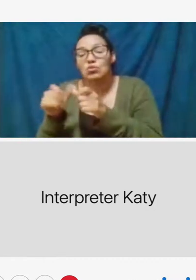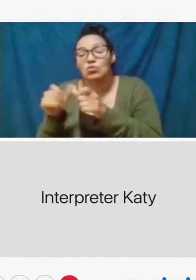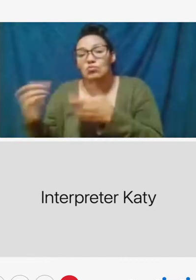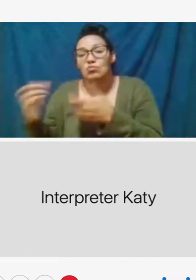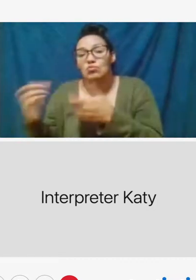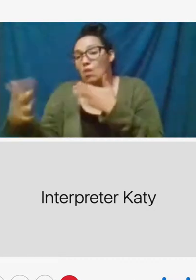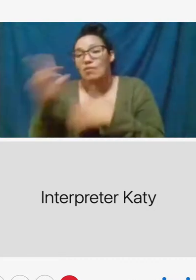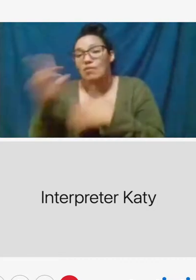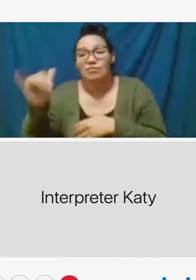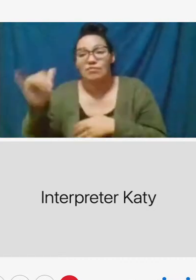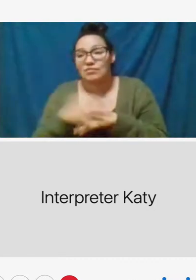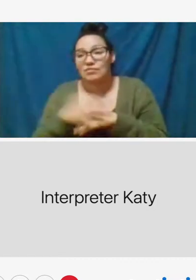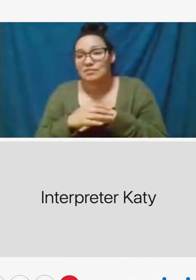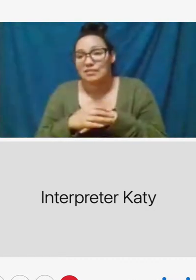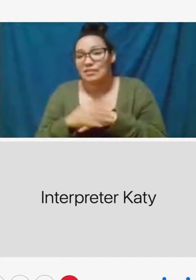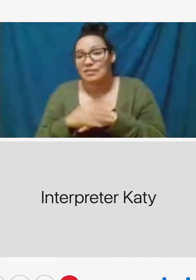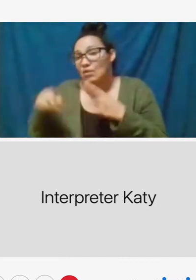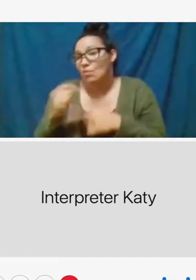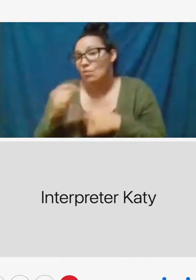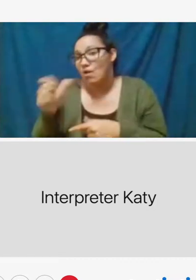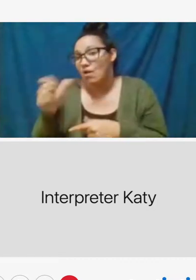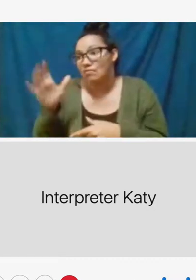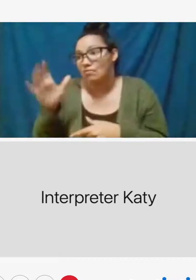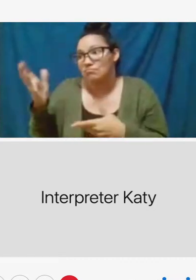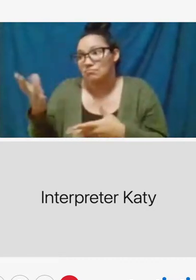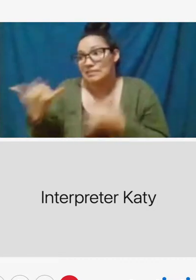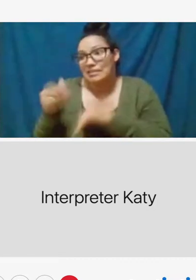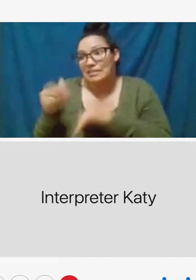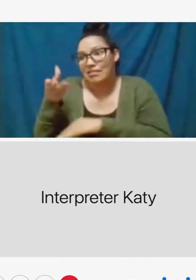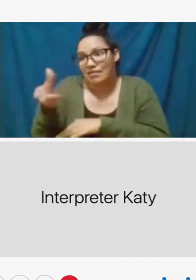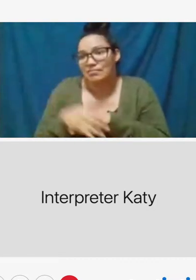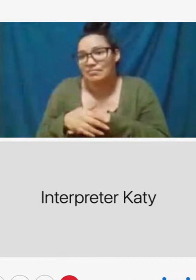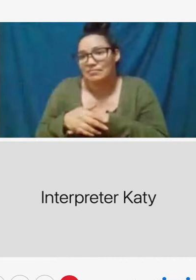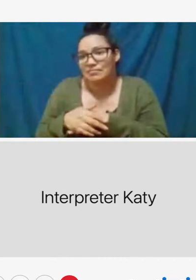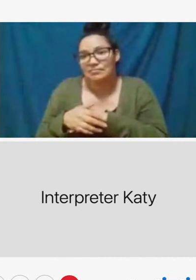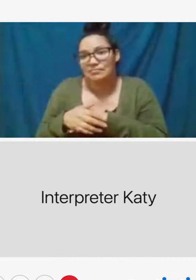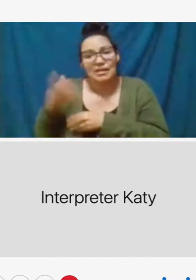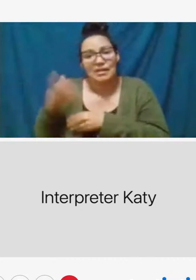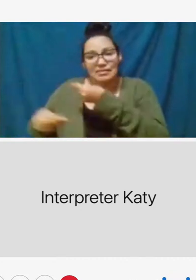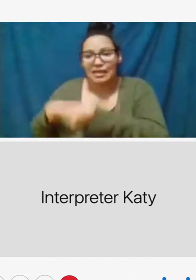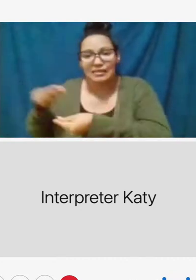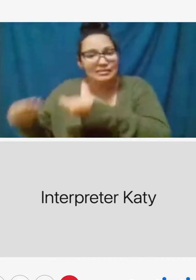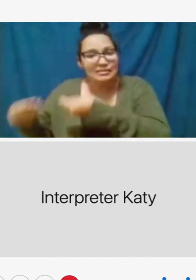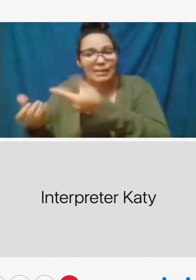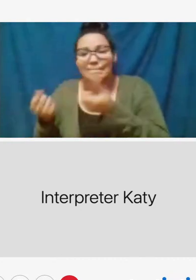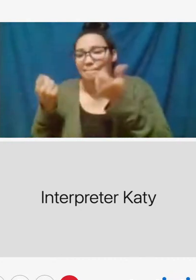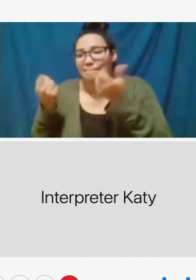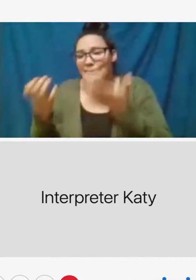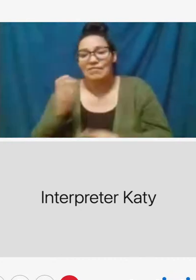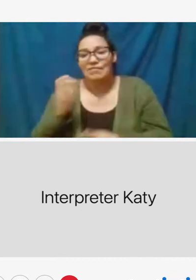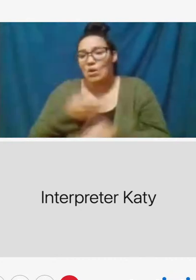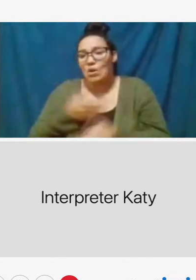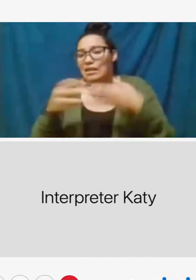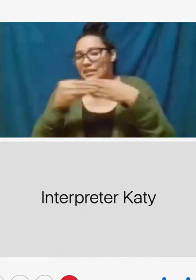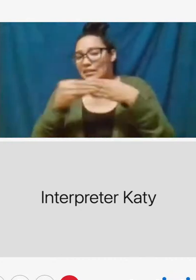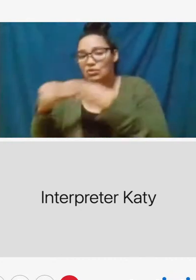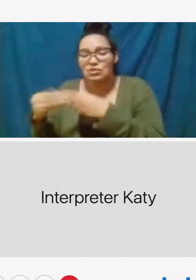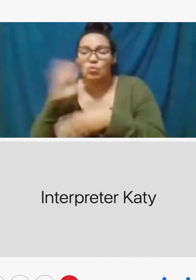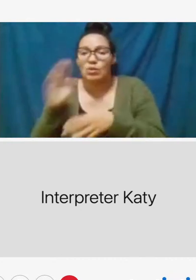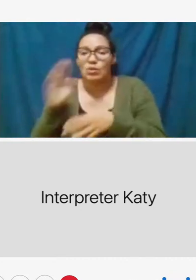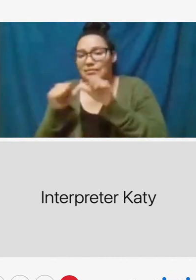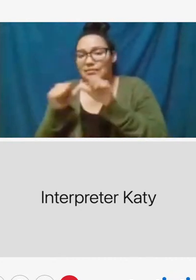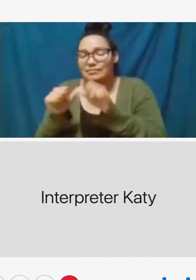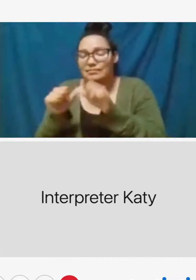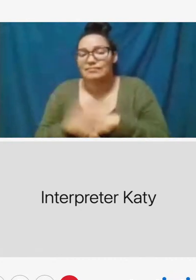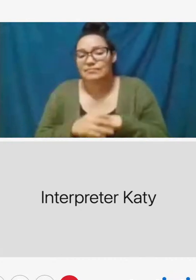we're not around you know the legacies of many of our leadership currently will continue and